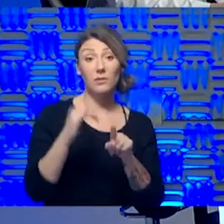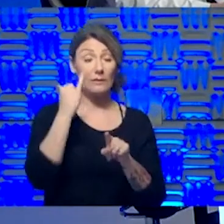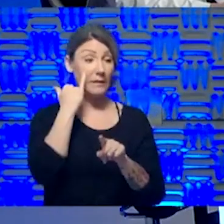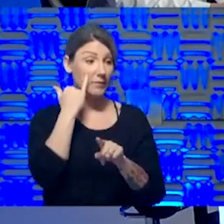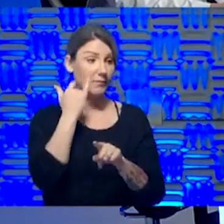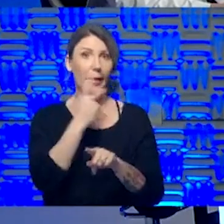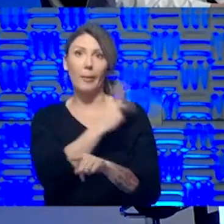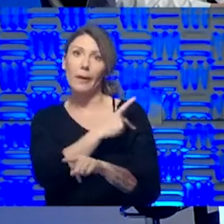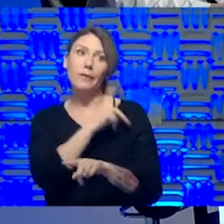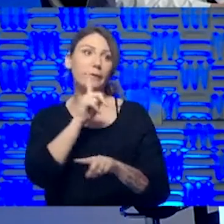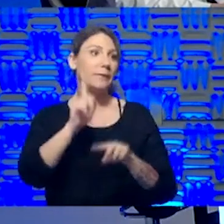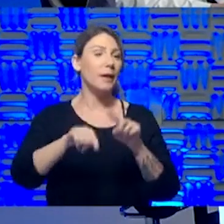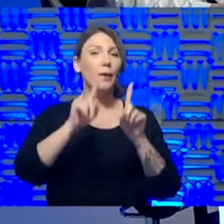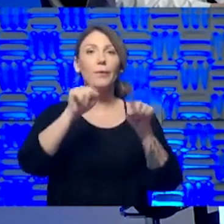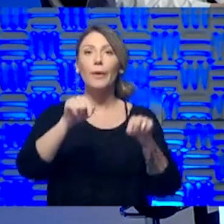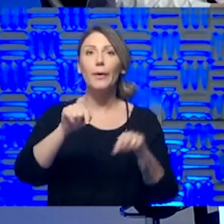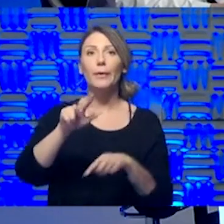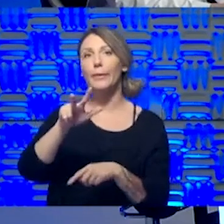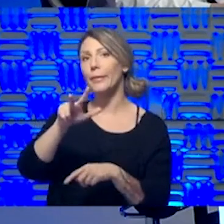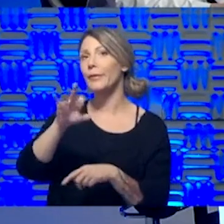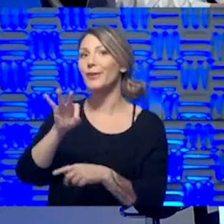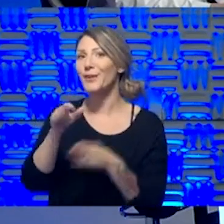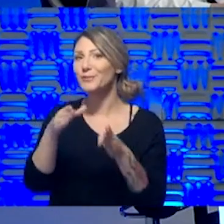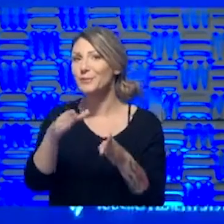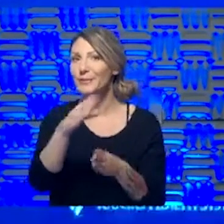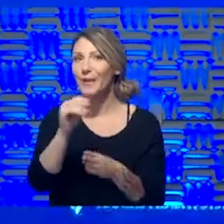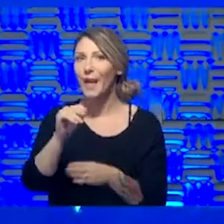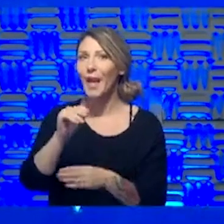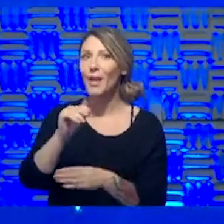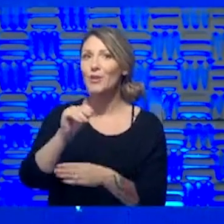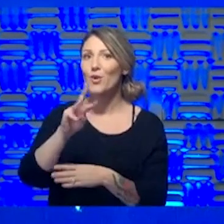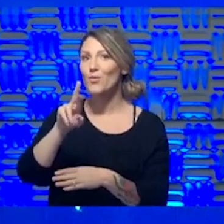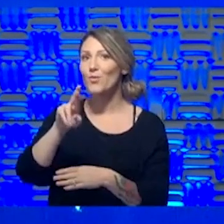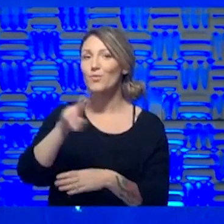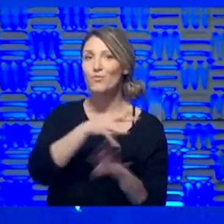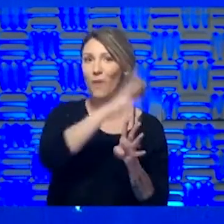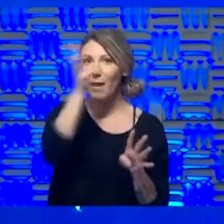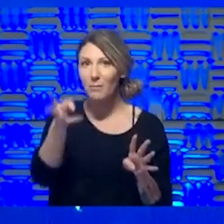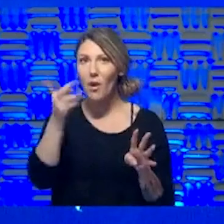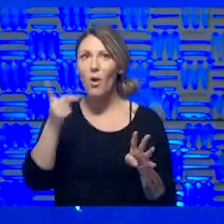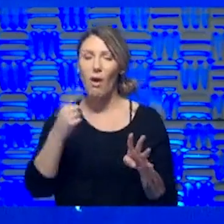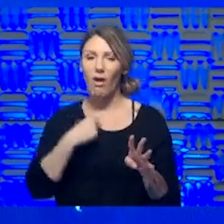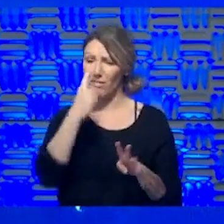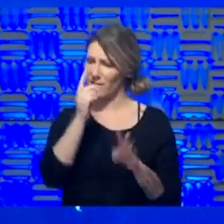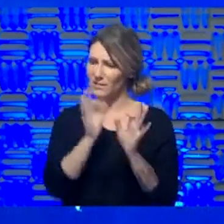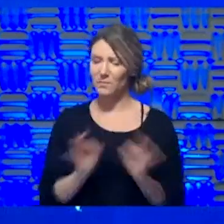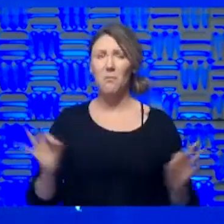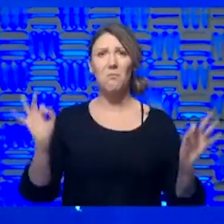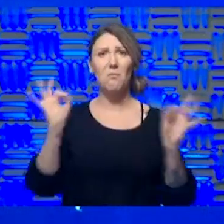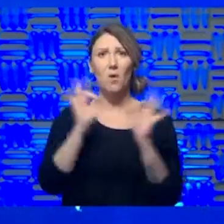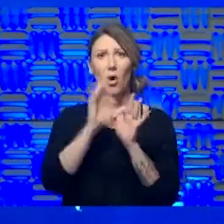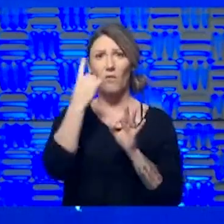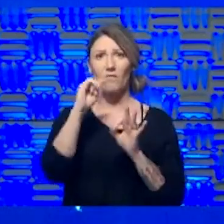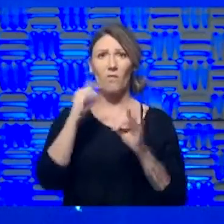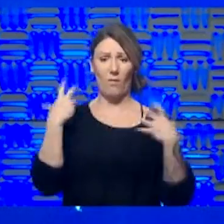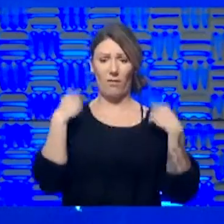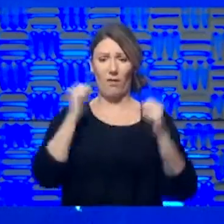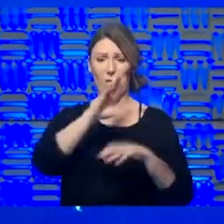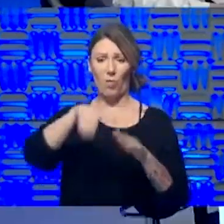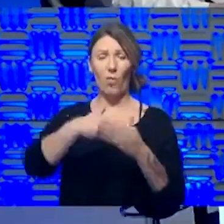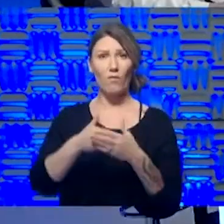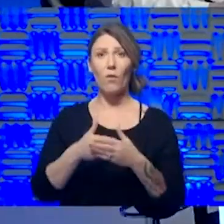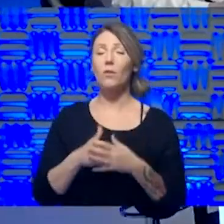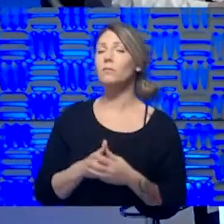Rainbow or wherever we are, I actually think telehealth, especially in rural areas, is going to be incredibly important to health overall. And I